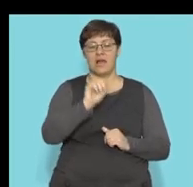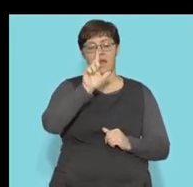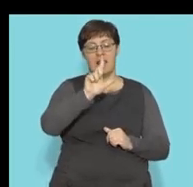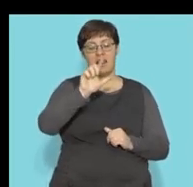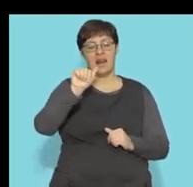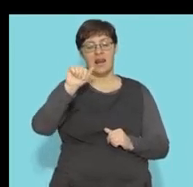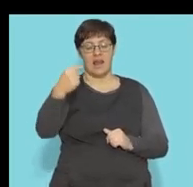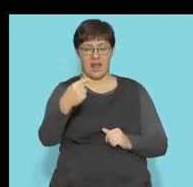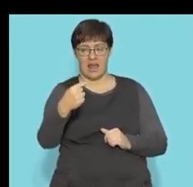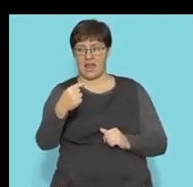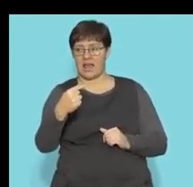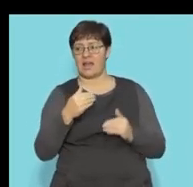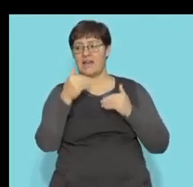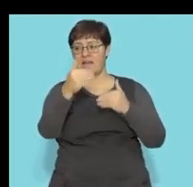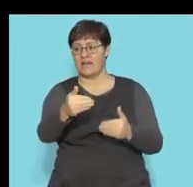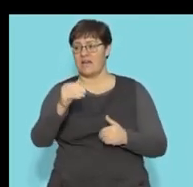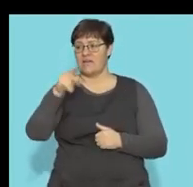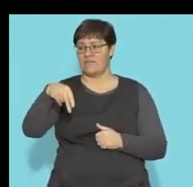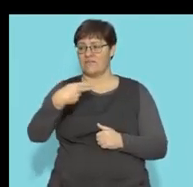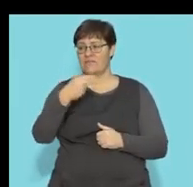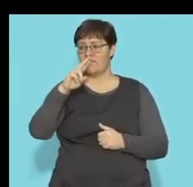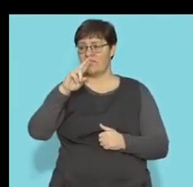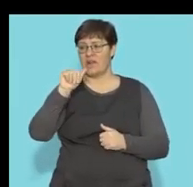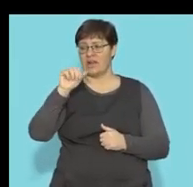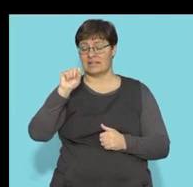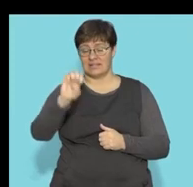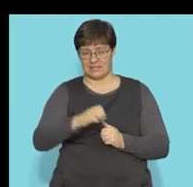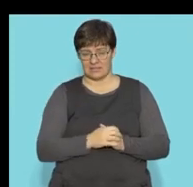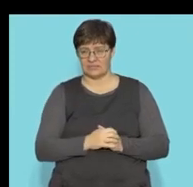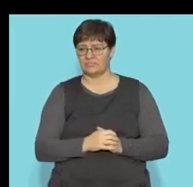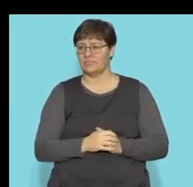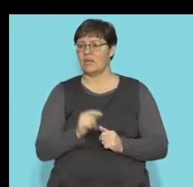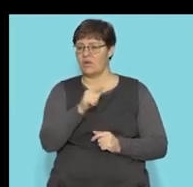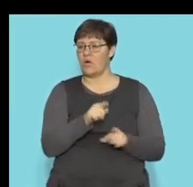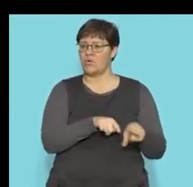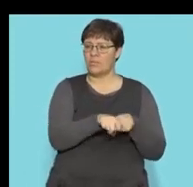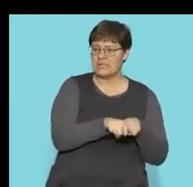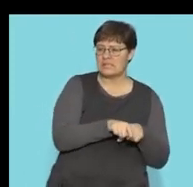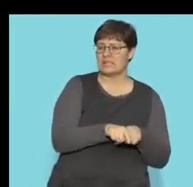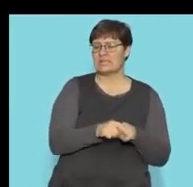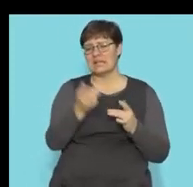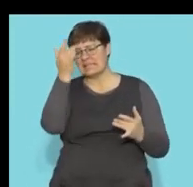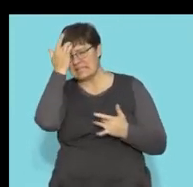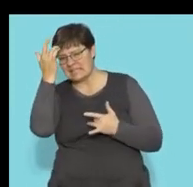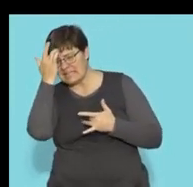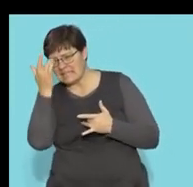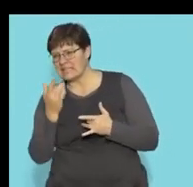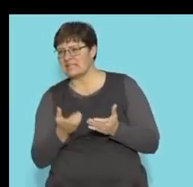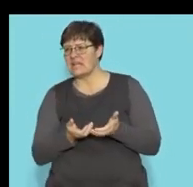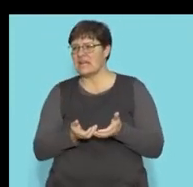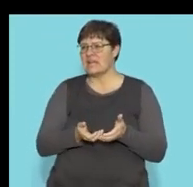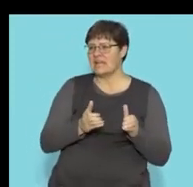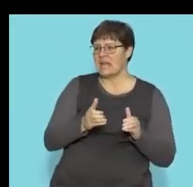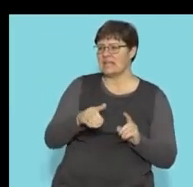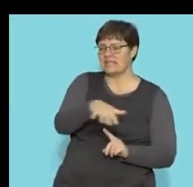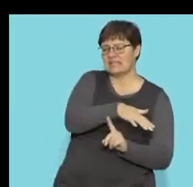words. Competition, disease, and nesting sites are examples of, and here